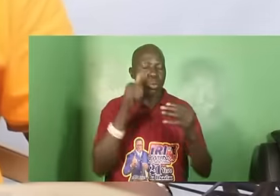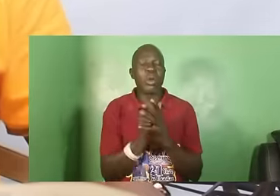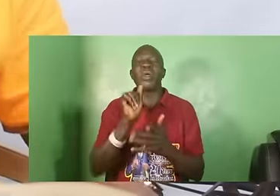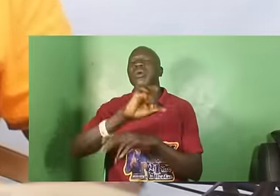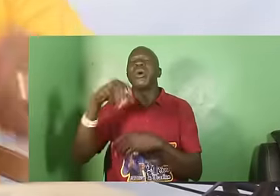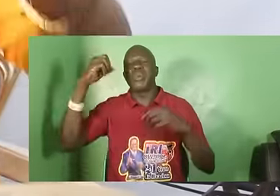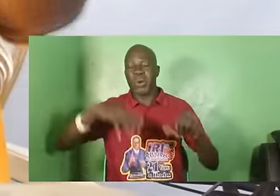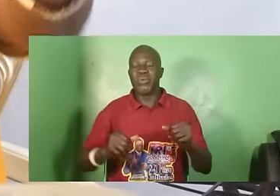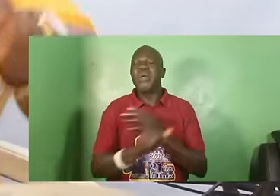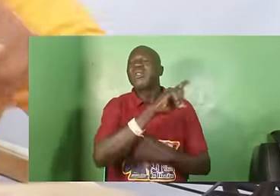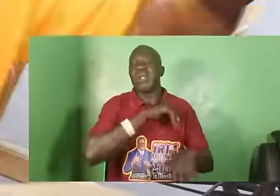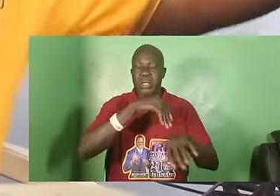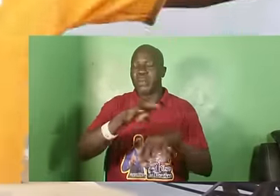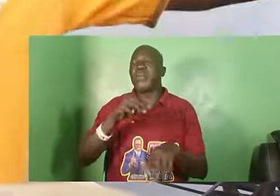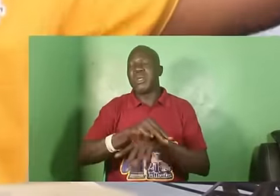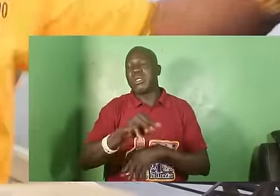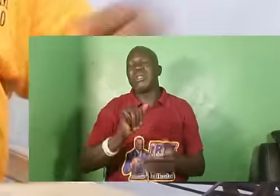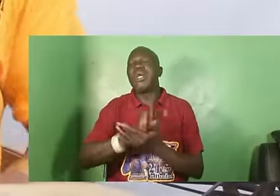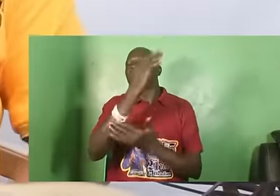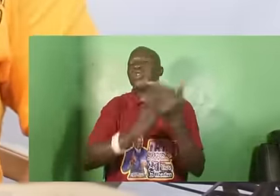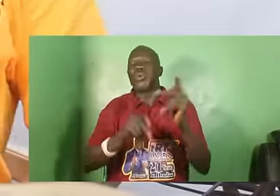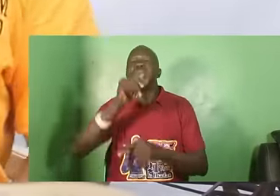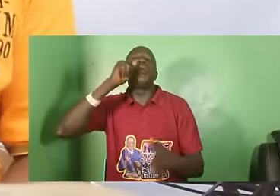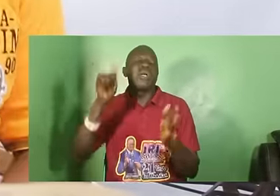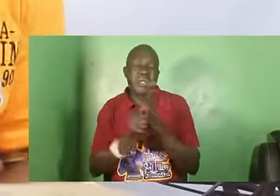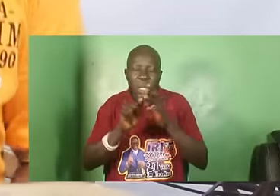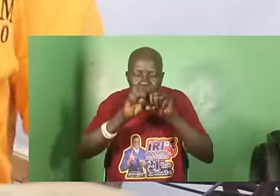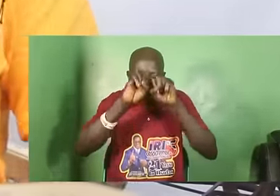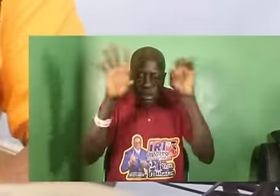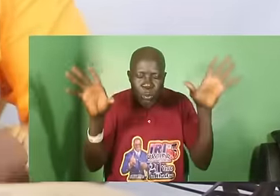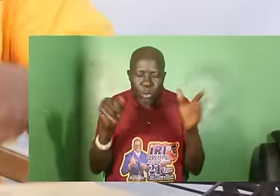near Baratu. The Lord send the message. But follow up. She don't want to.